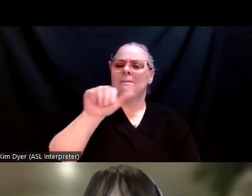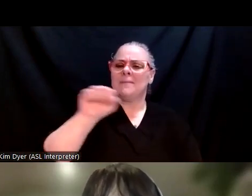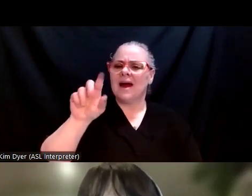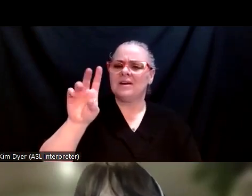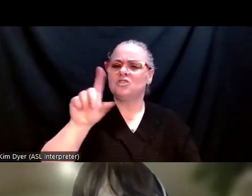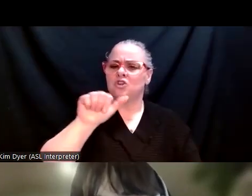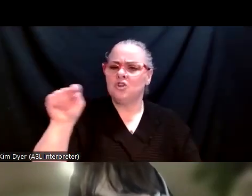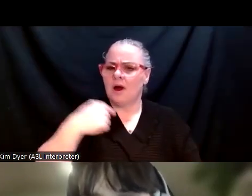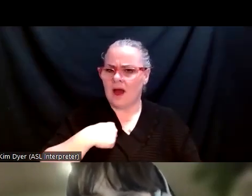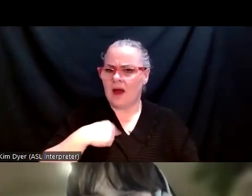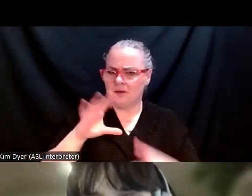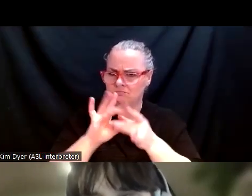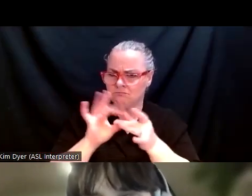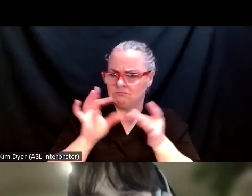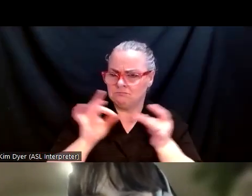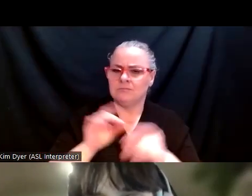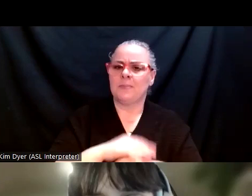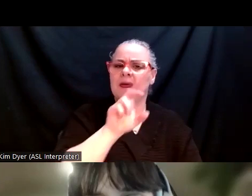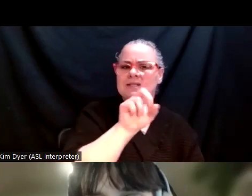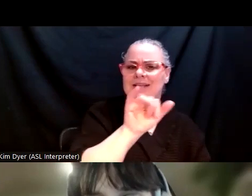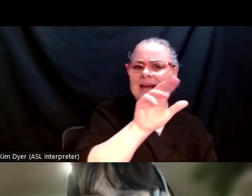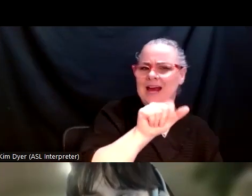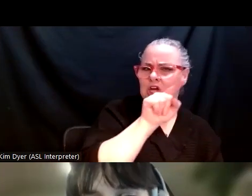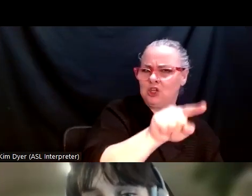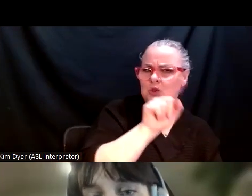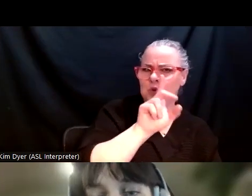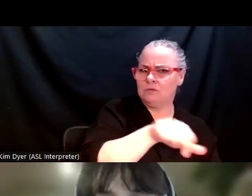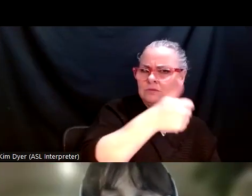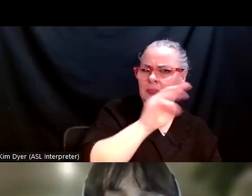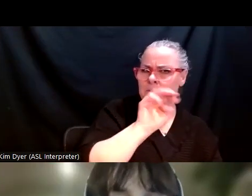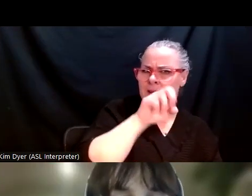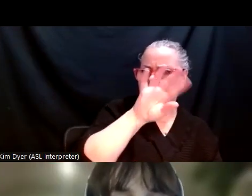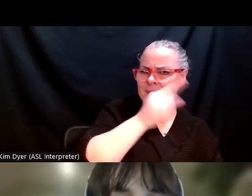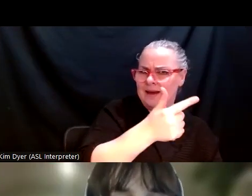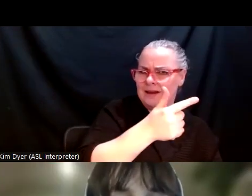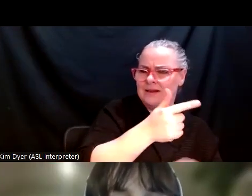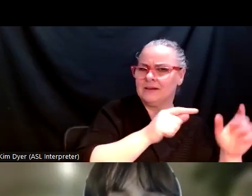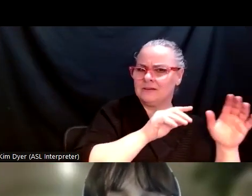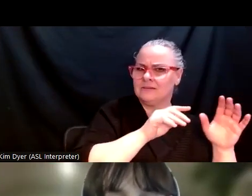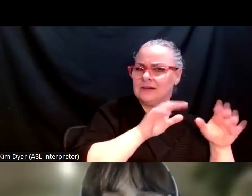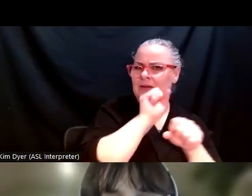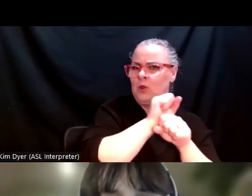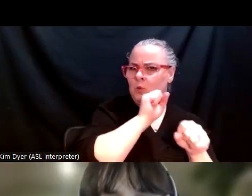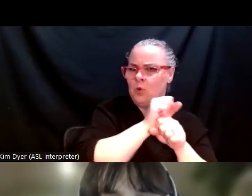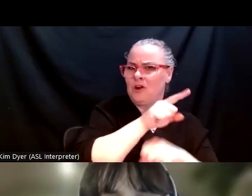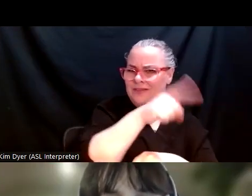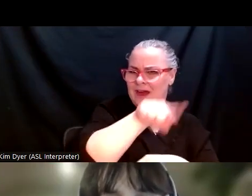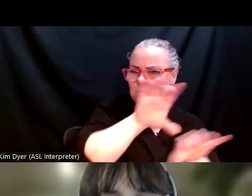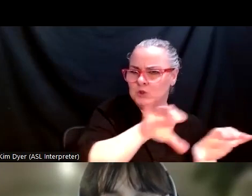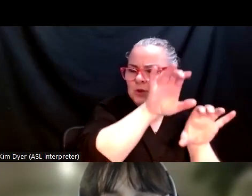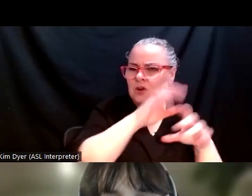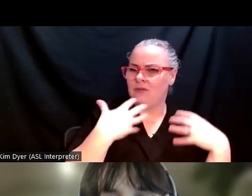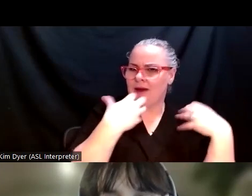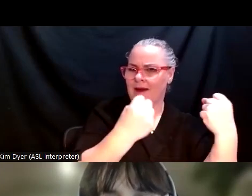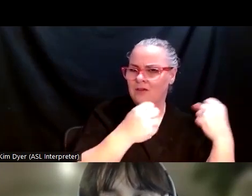Diana, do you want to talk a little bit about CGEST and some of the mapping and the work that ARUP is doing on the health